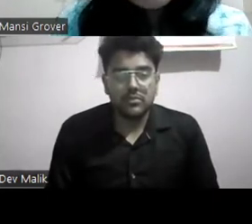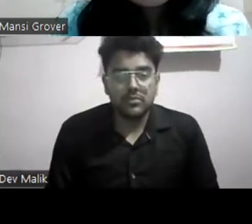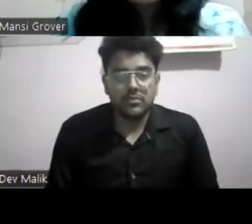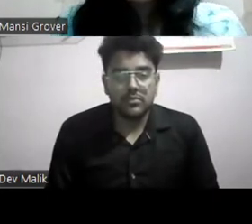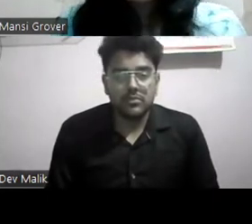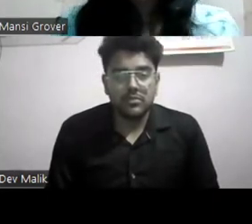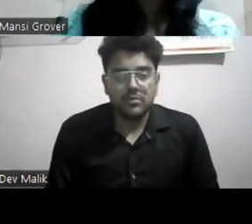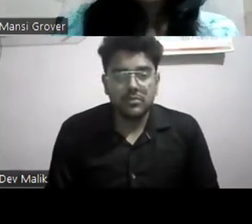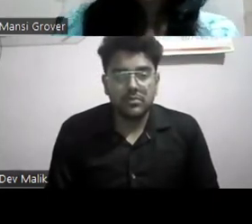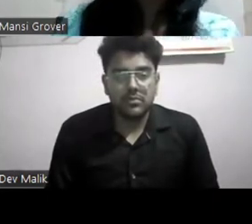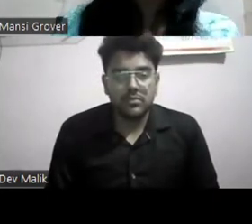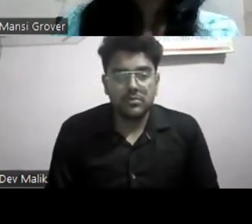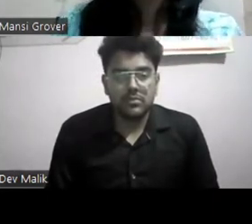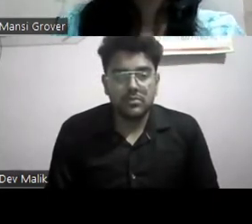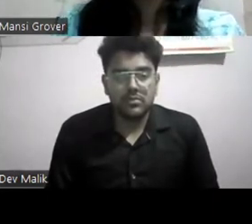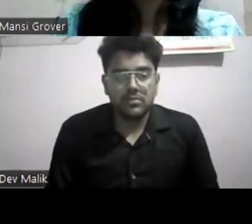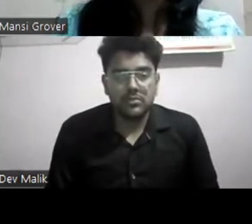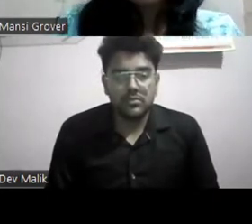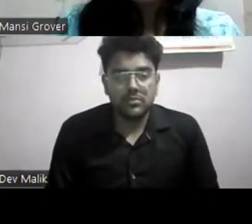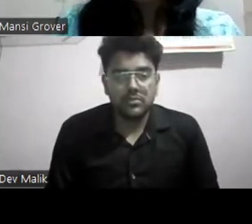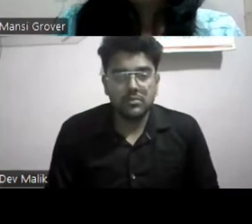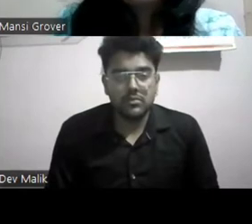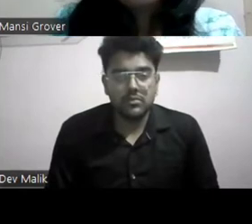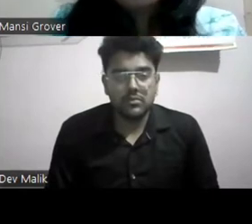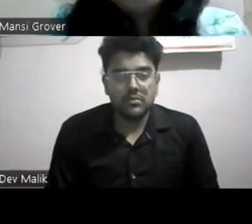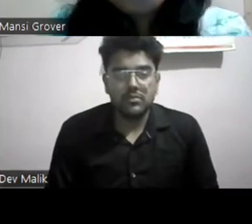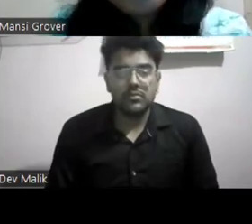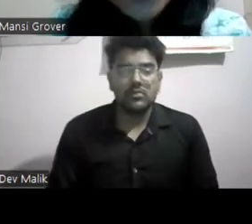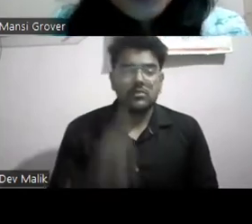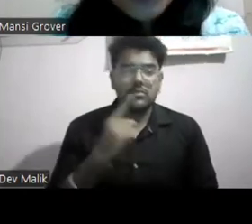So you, in the trailer, you will see Ahaan,